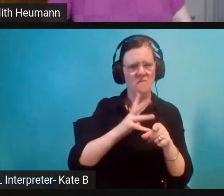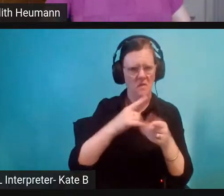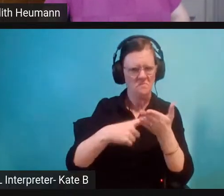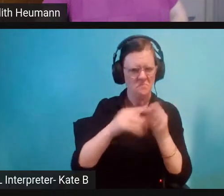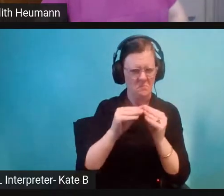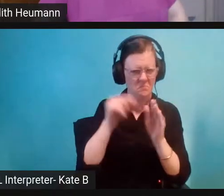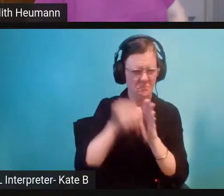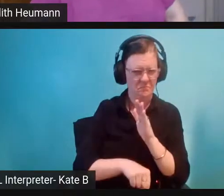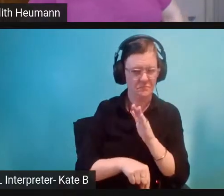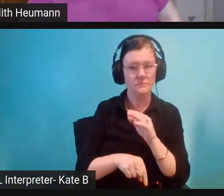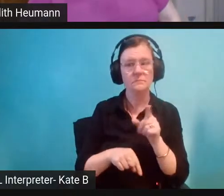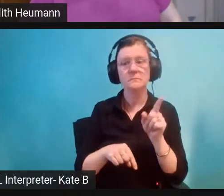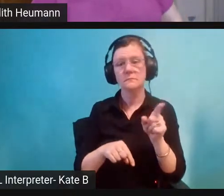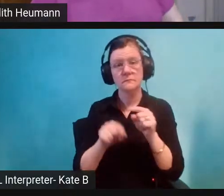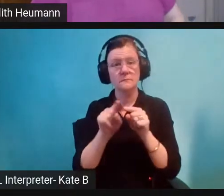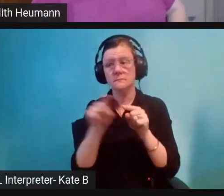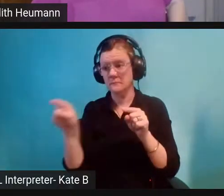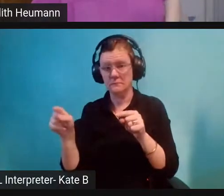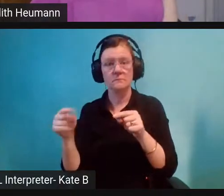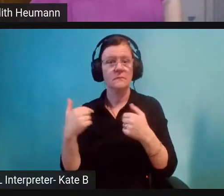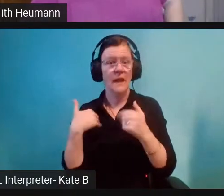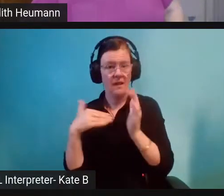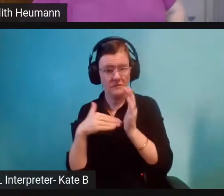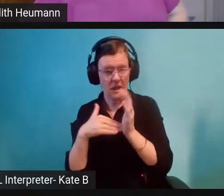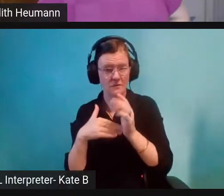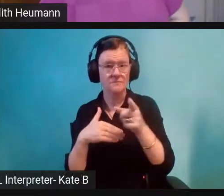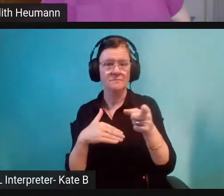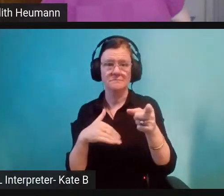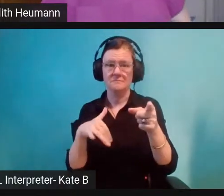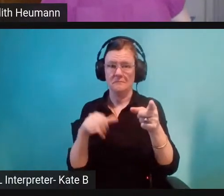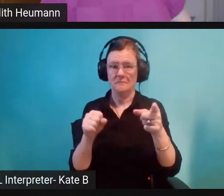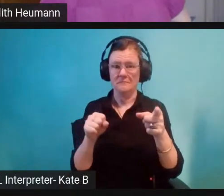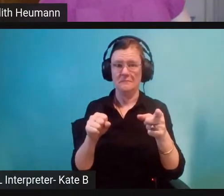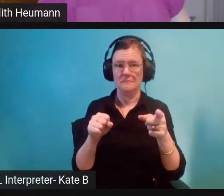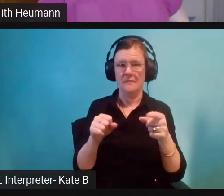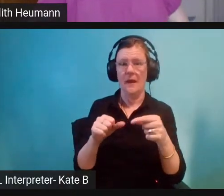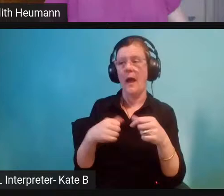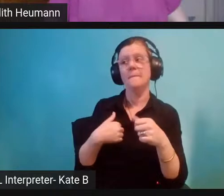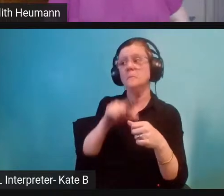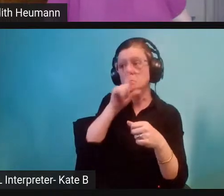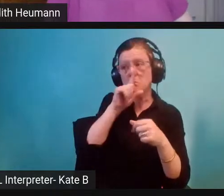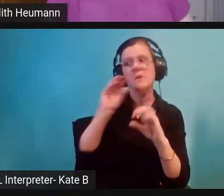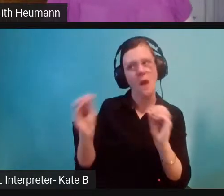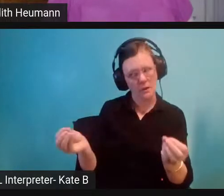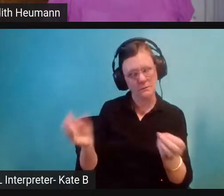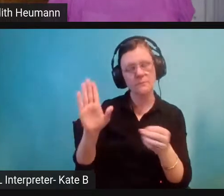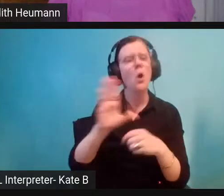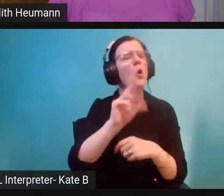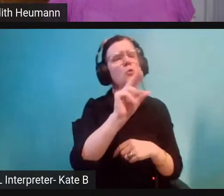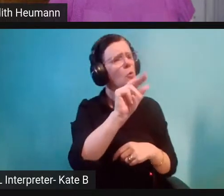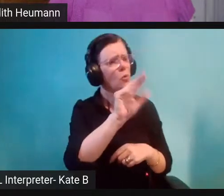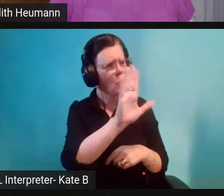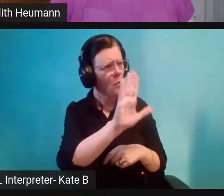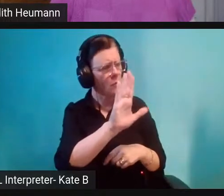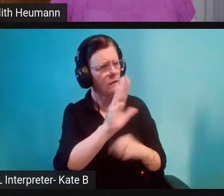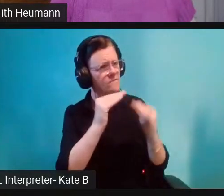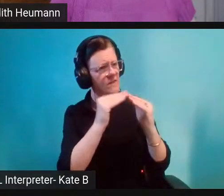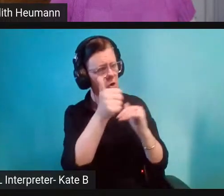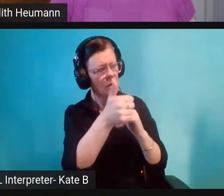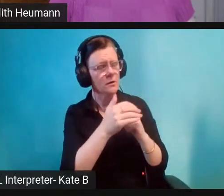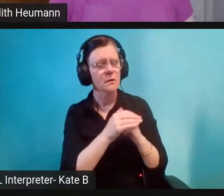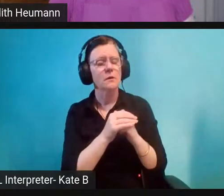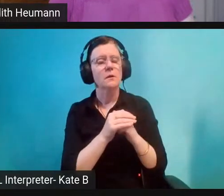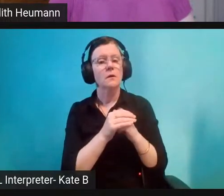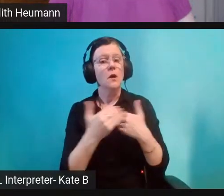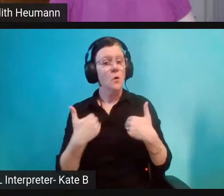are clinicians among us I'm today. still not saying there are none. Yeah, no. But, we've got people